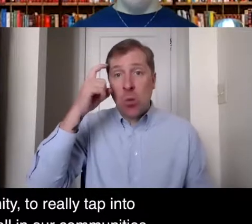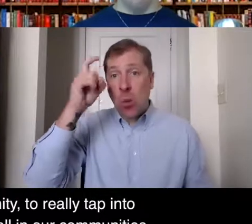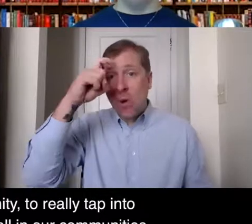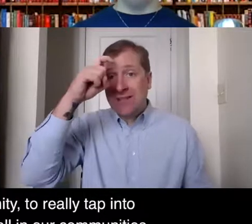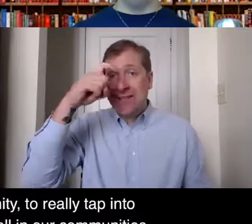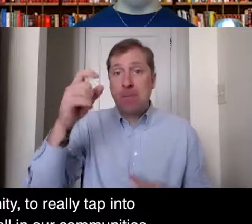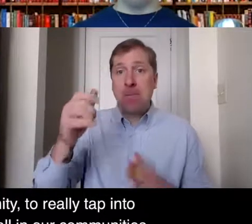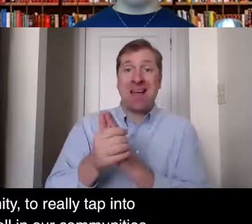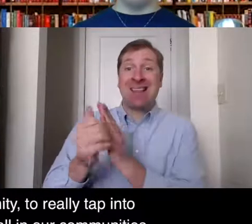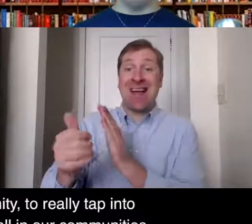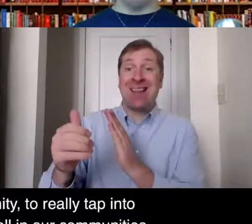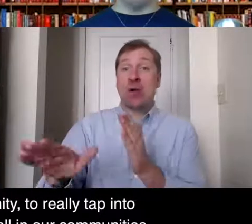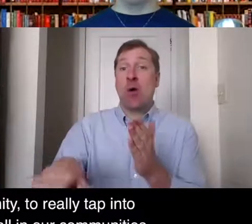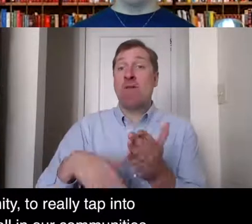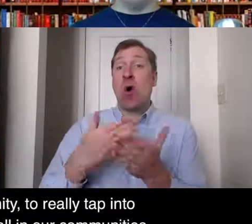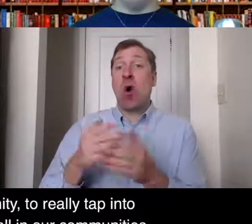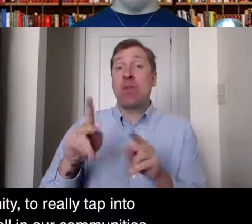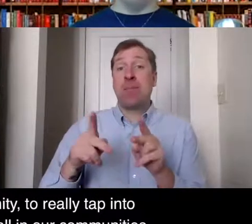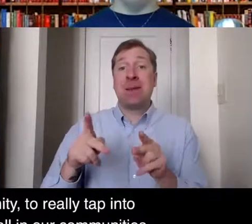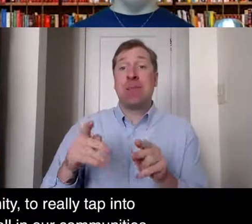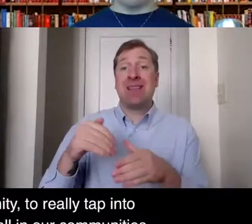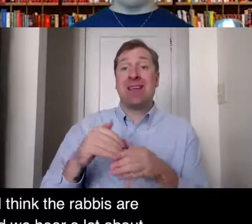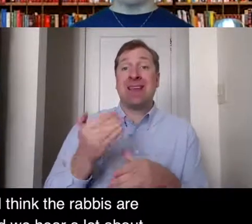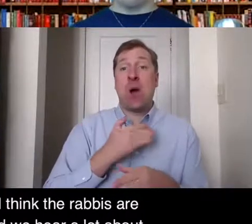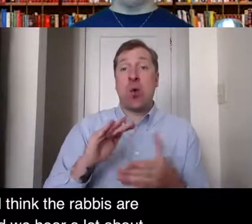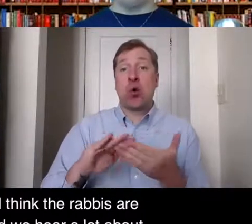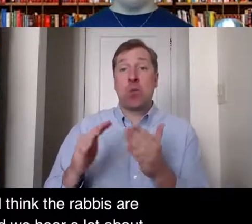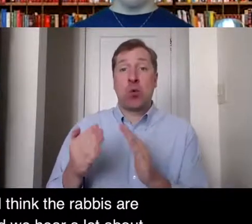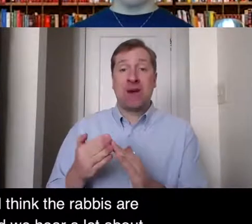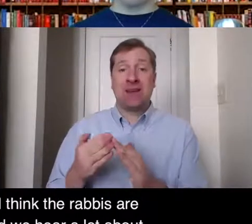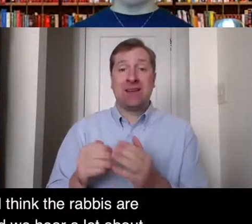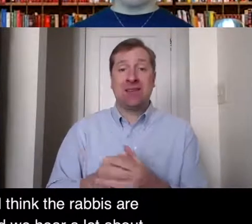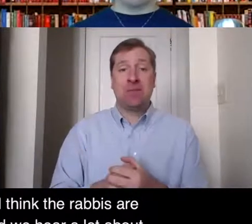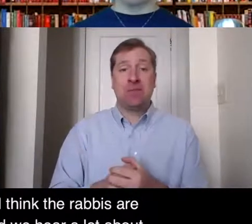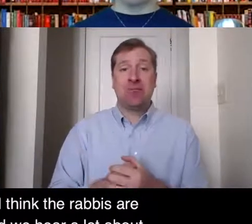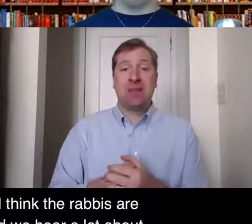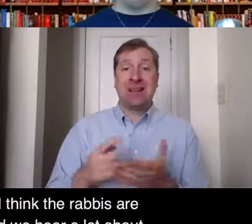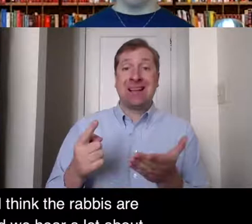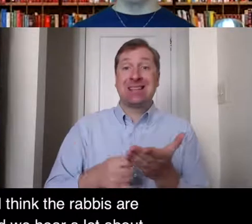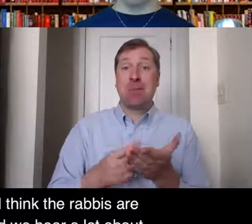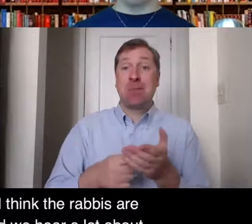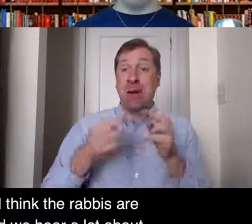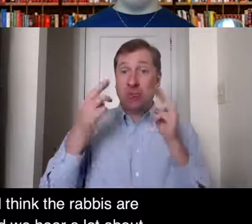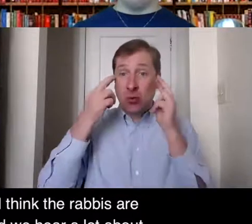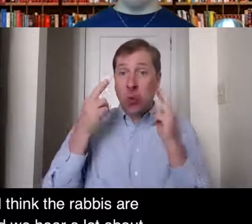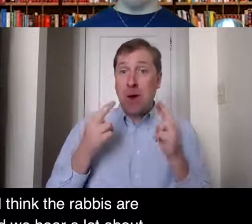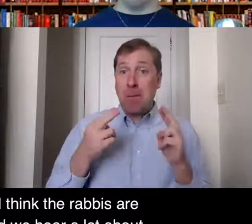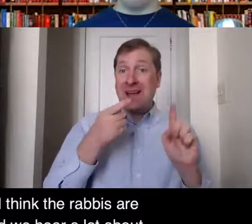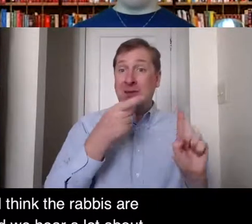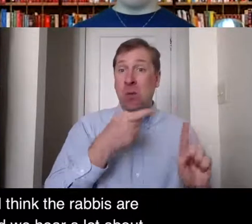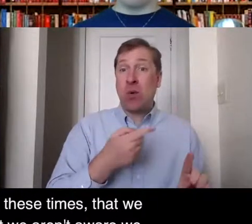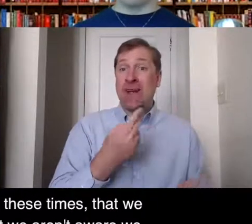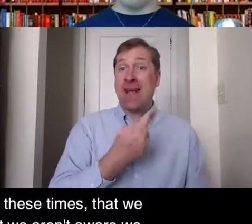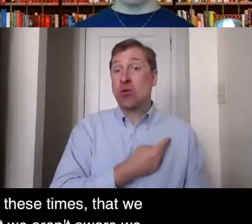of all in our communities. And that sometimes I think the rabbis are pointing out to us, and we hear a lot about this,